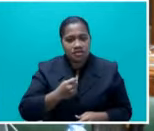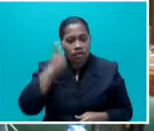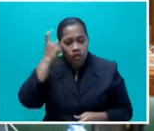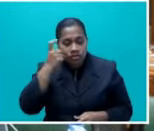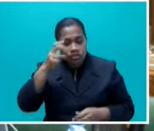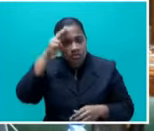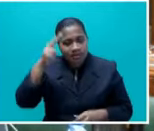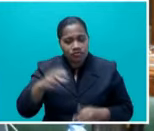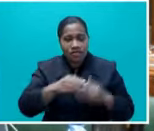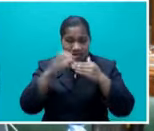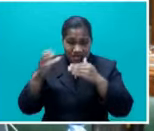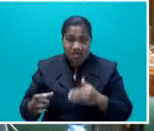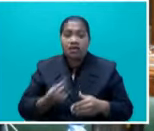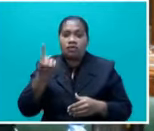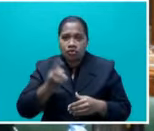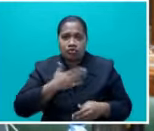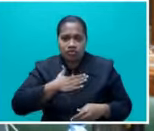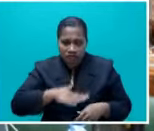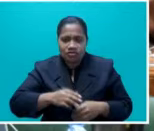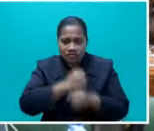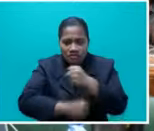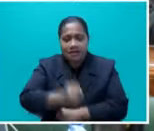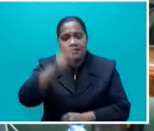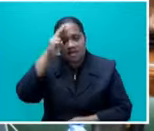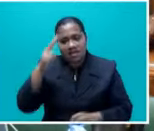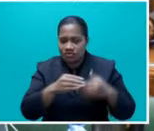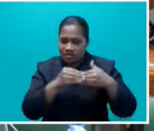and those aspiring to be national leaders. Madam Speaker,